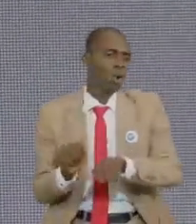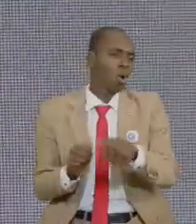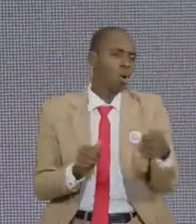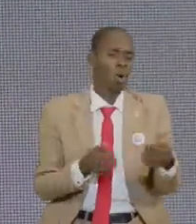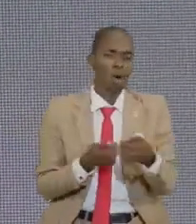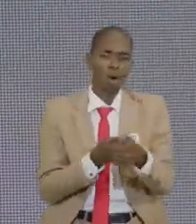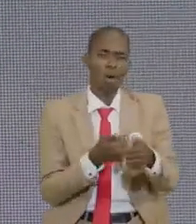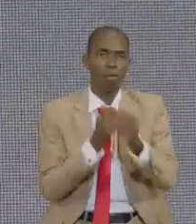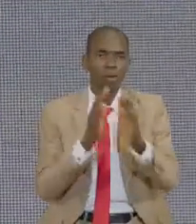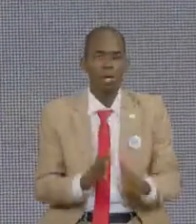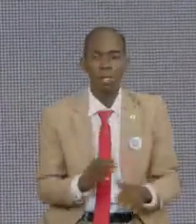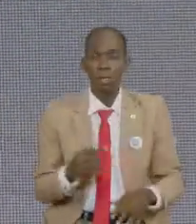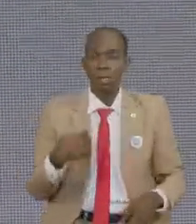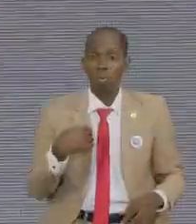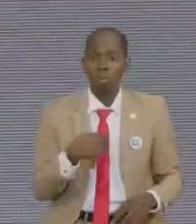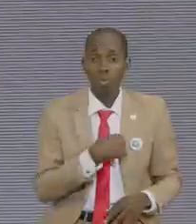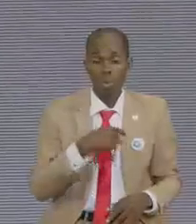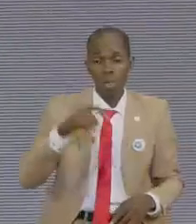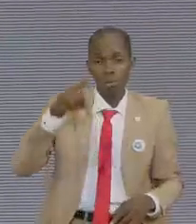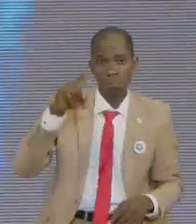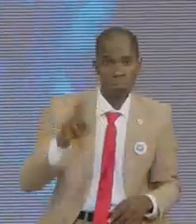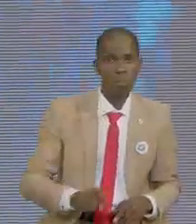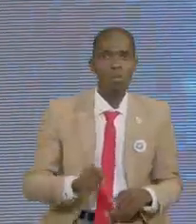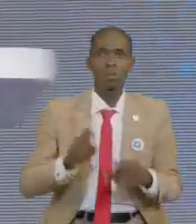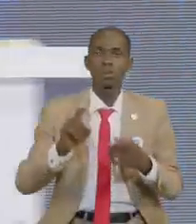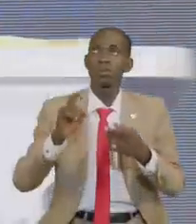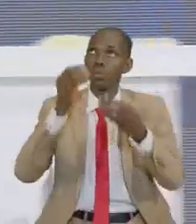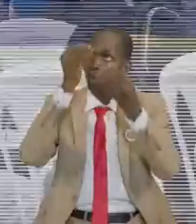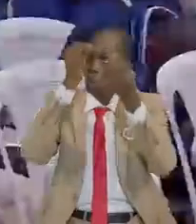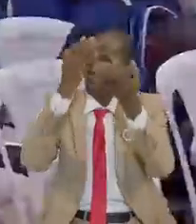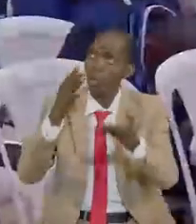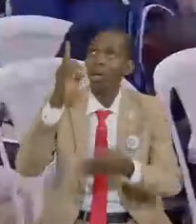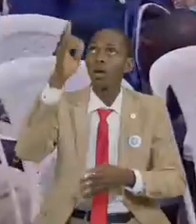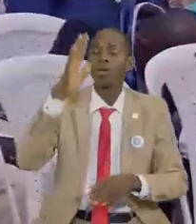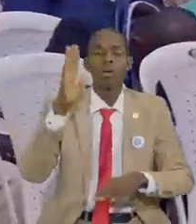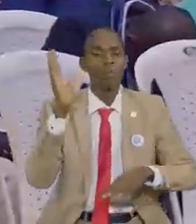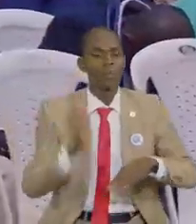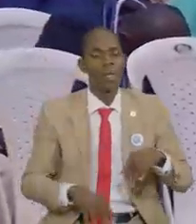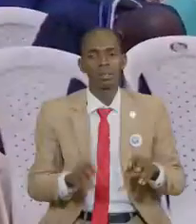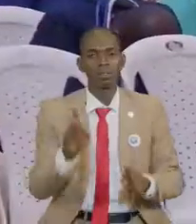we ought to obey God rather than men.